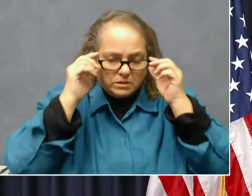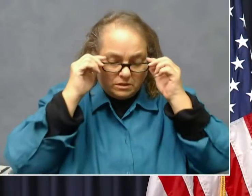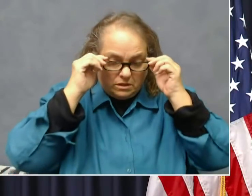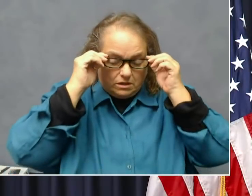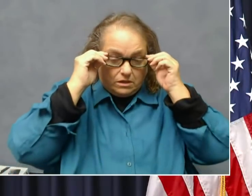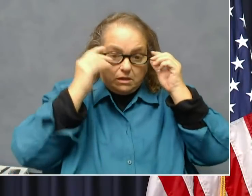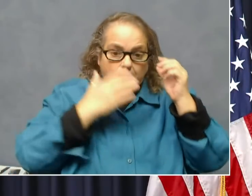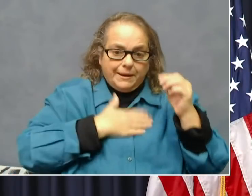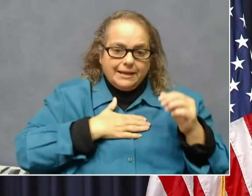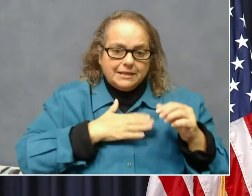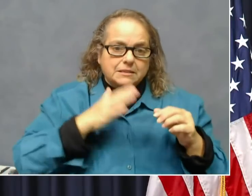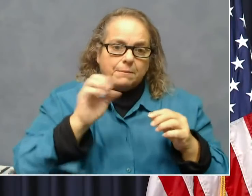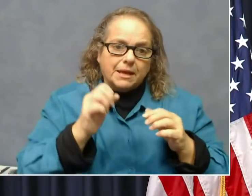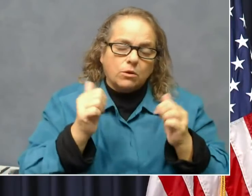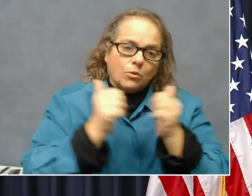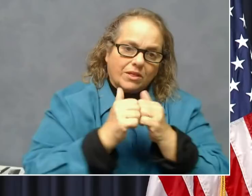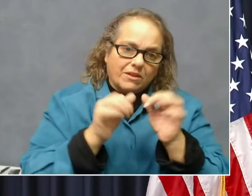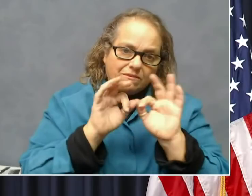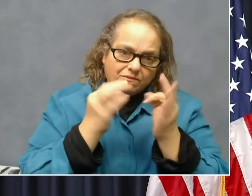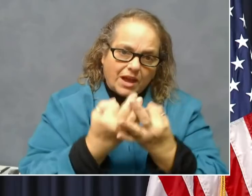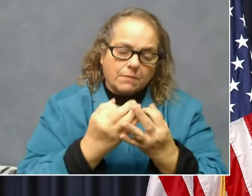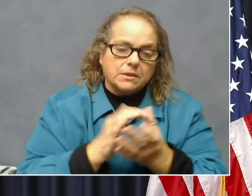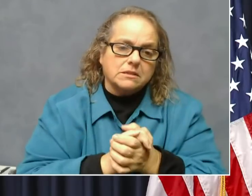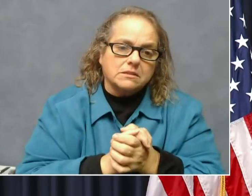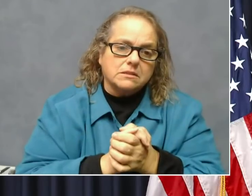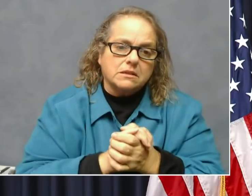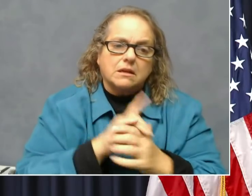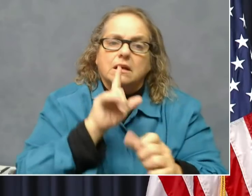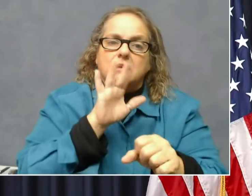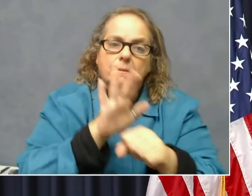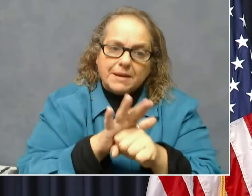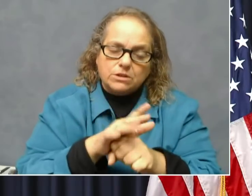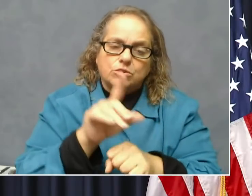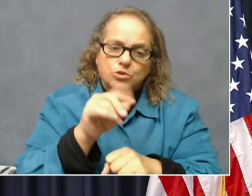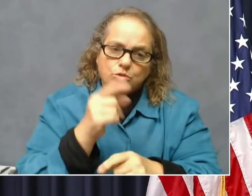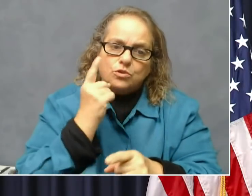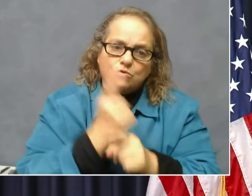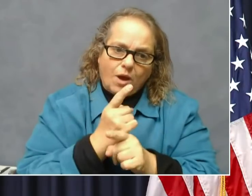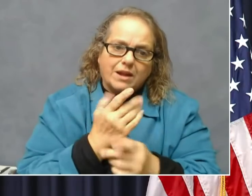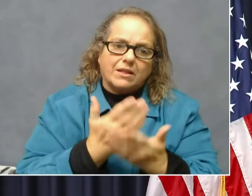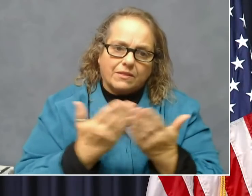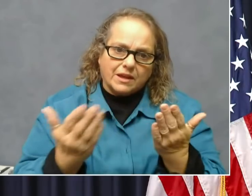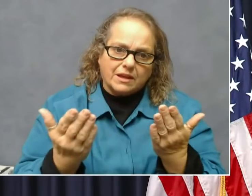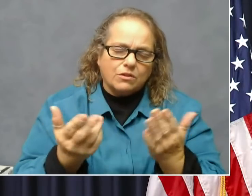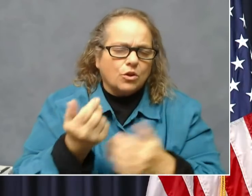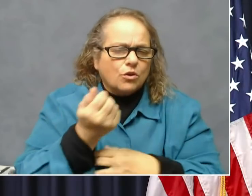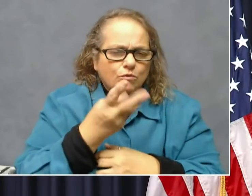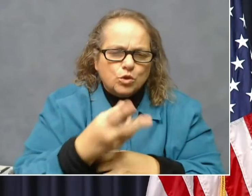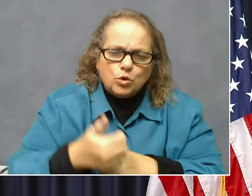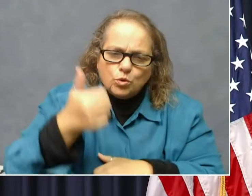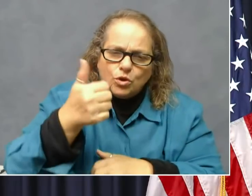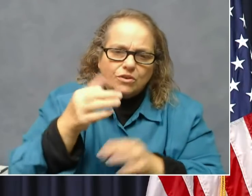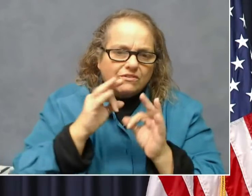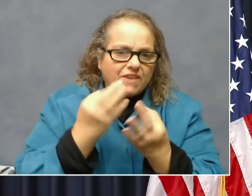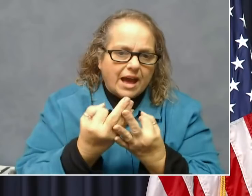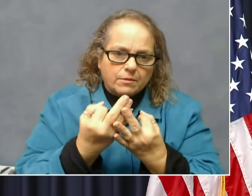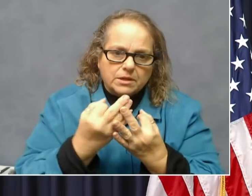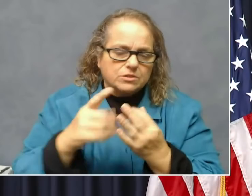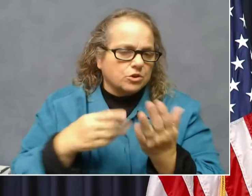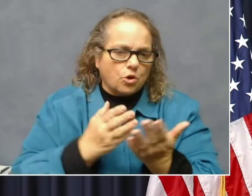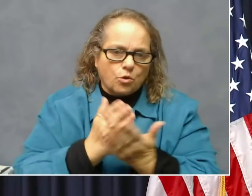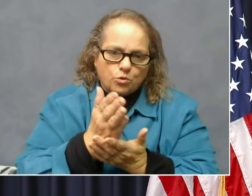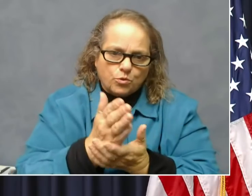families and let's recommit to do the right things so there are fewer families that go through this. Long-term